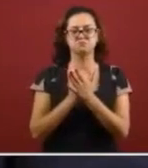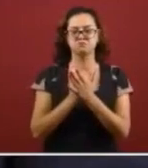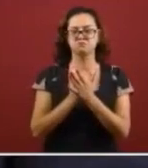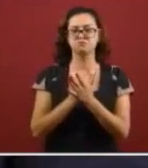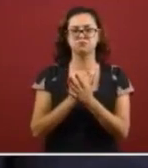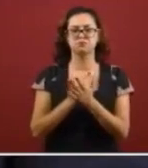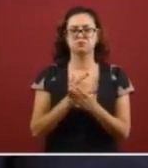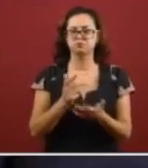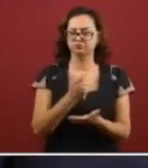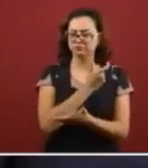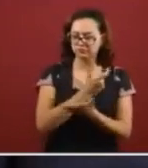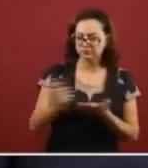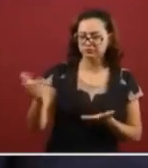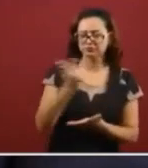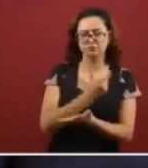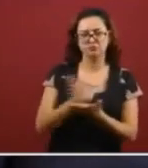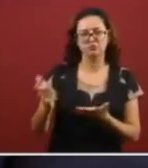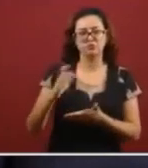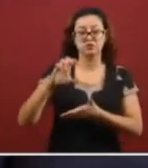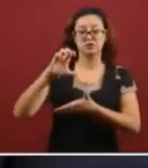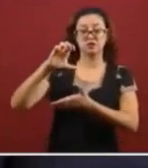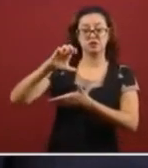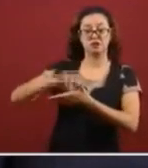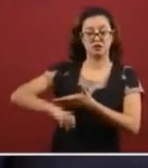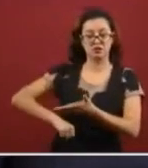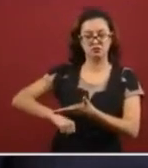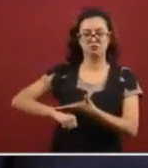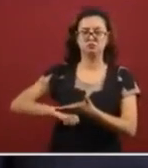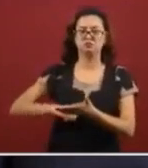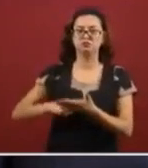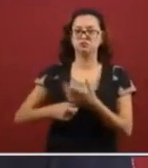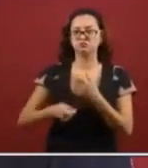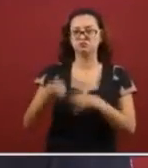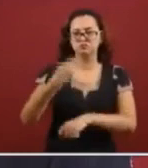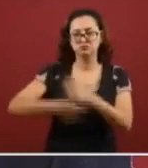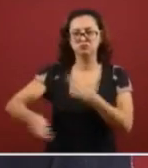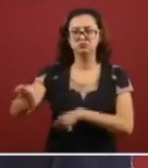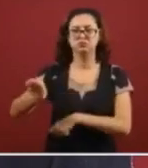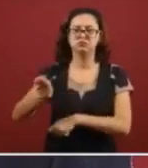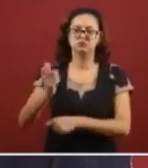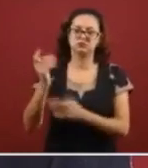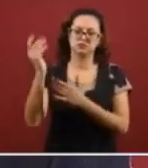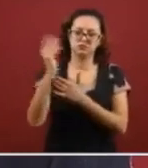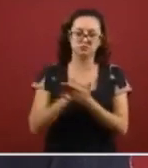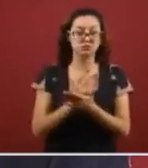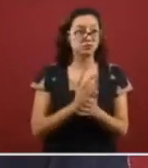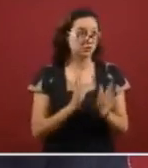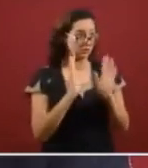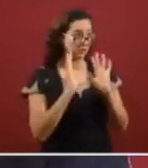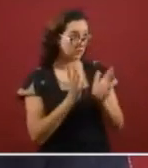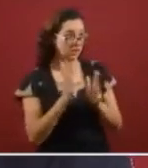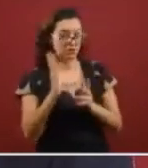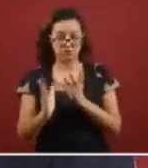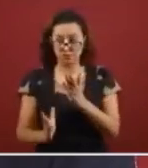or reduce the charges for commission when they're sending